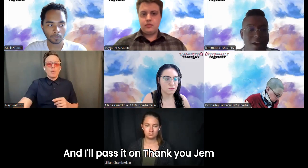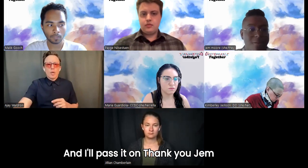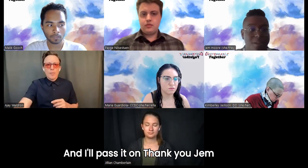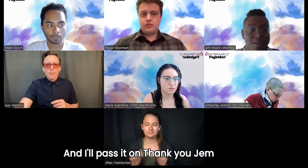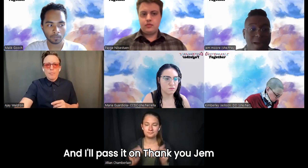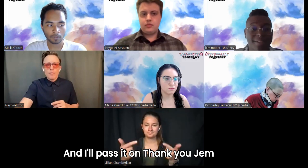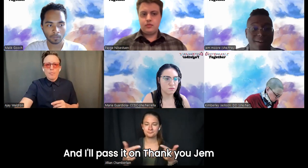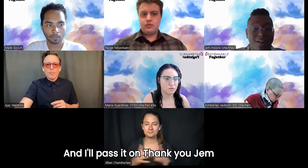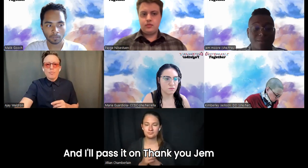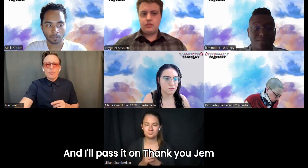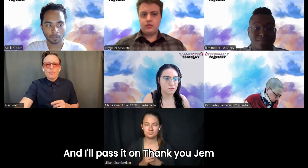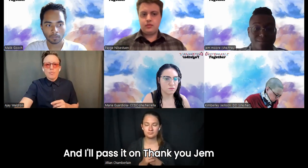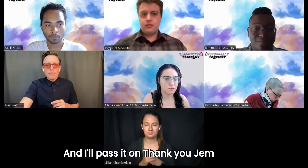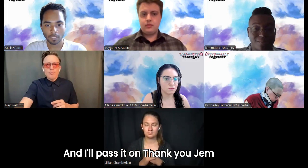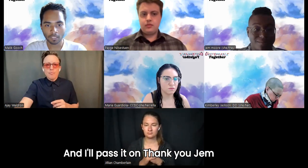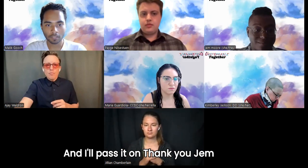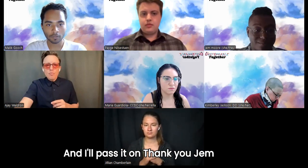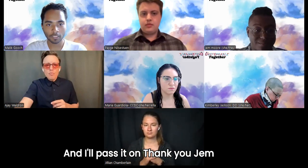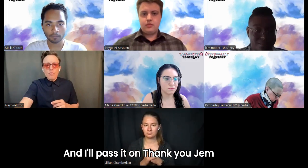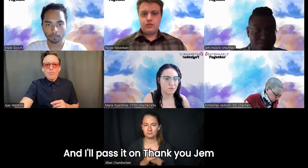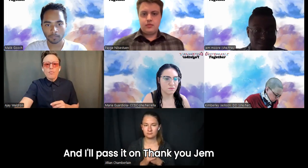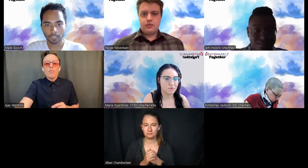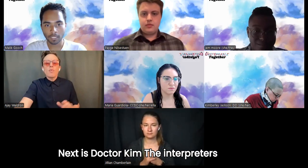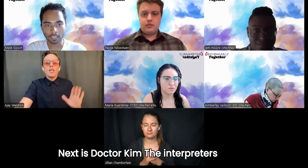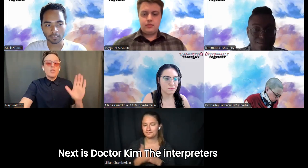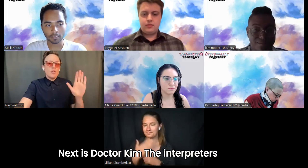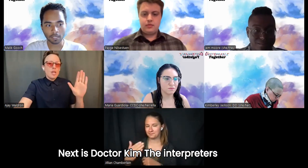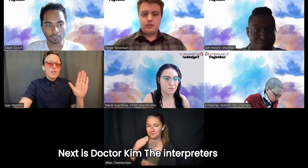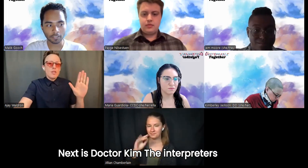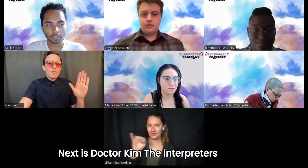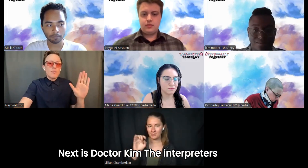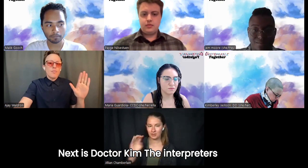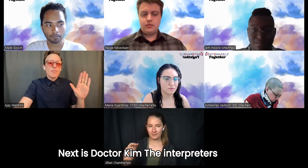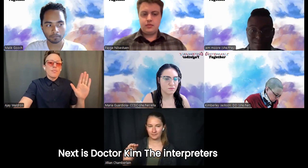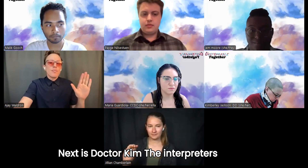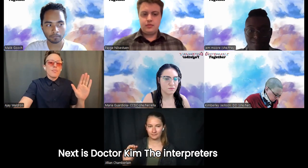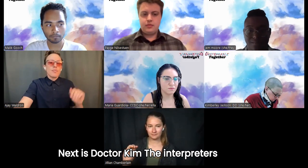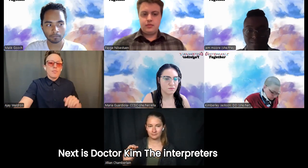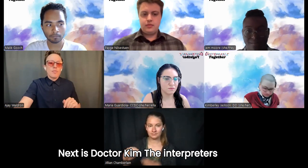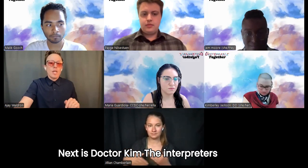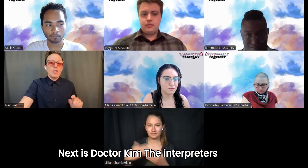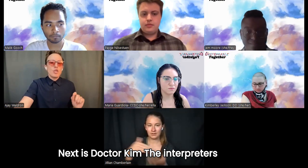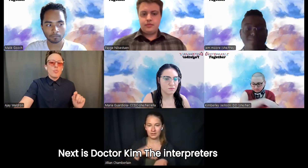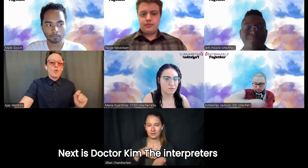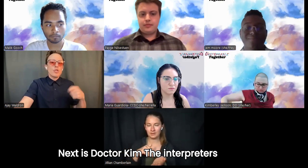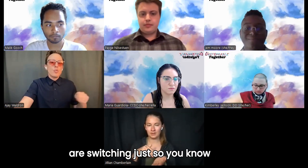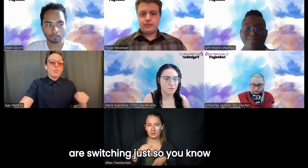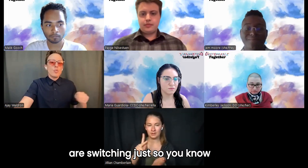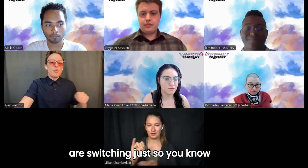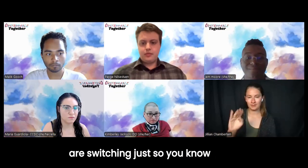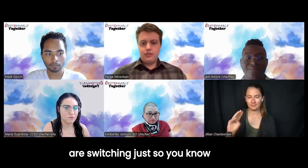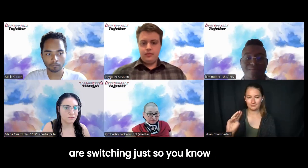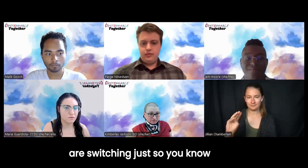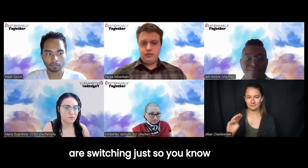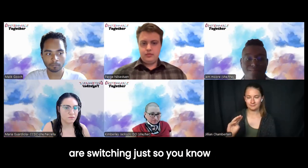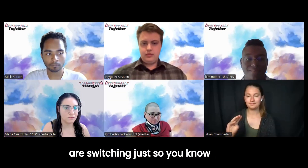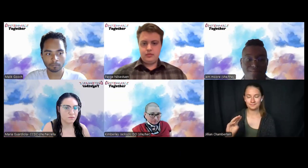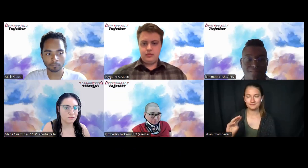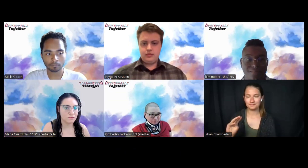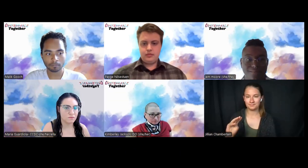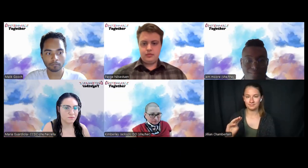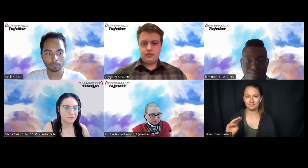Yeah, and I'll pass it on. Thank you, Jim. Next is Dr. Kim. The interpreters are switching, just so you